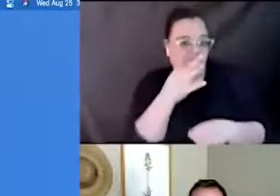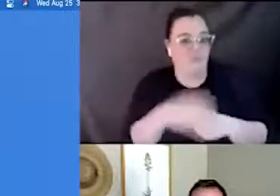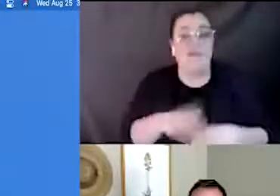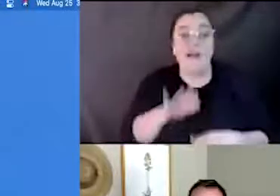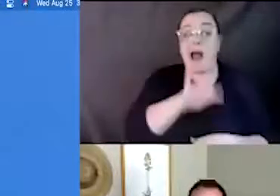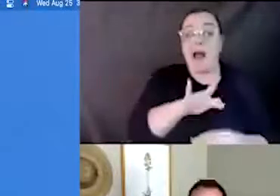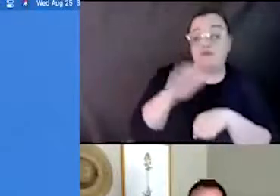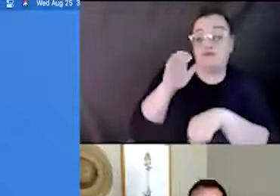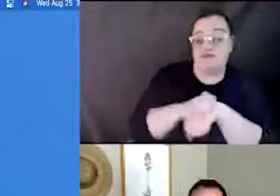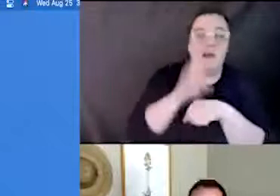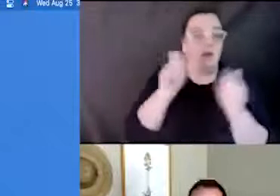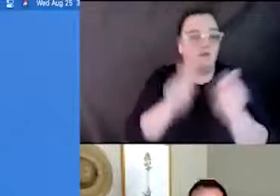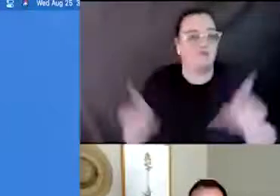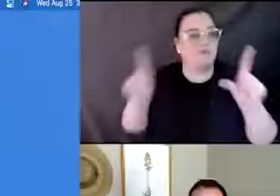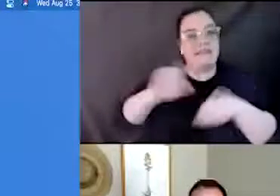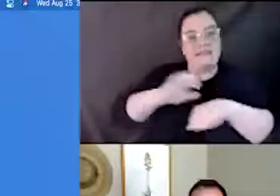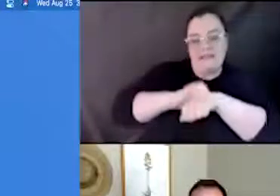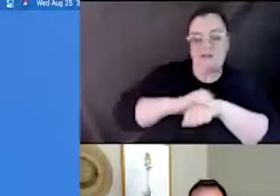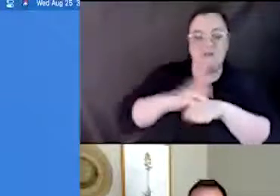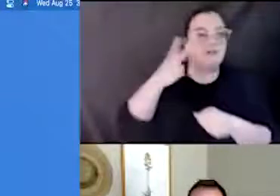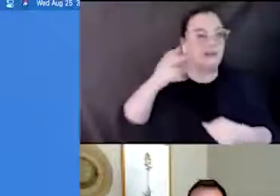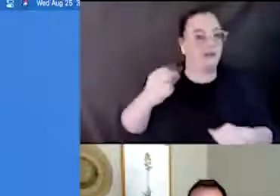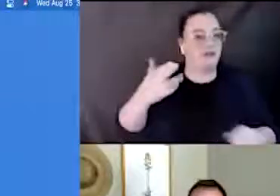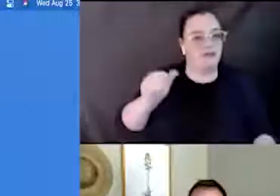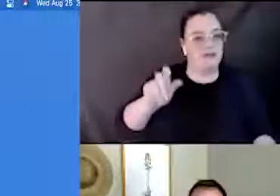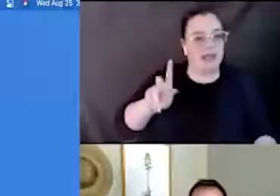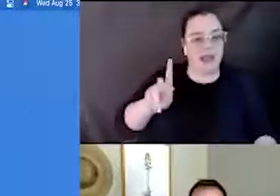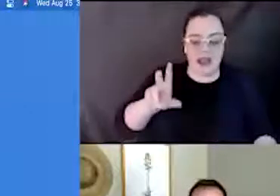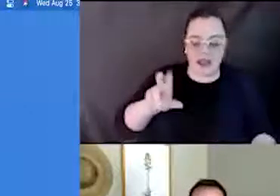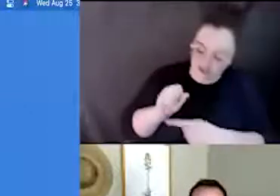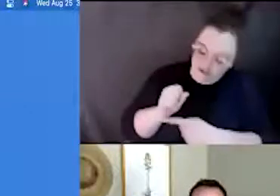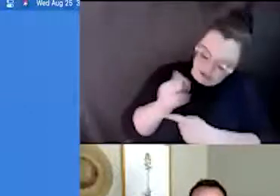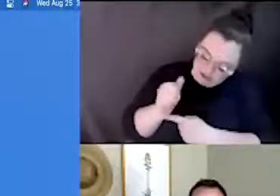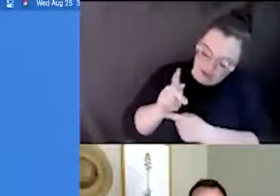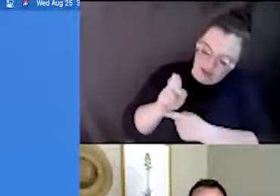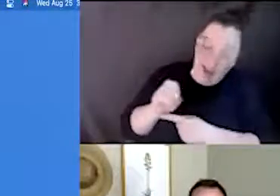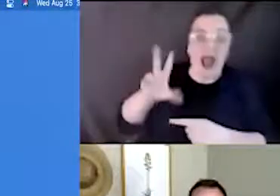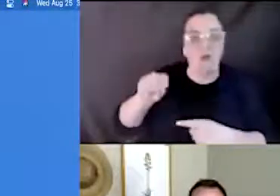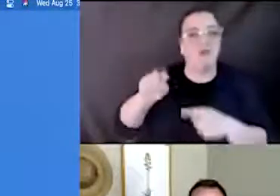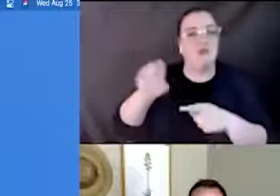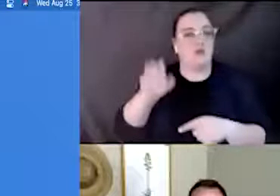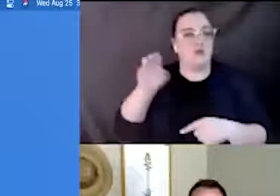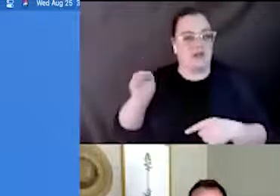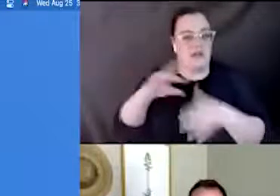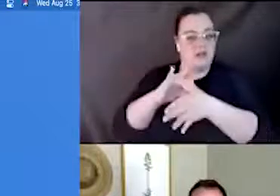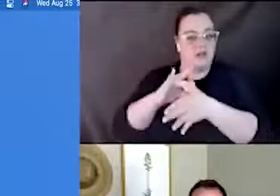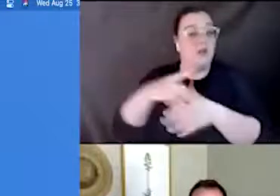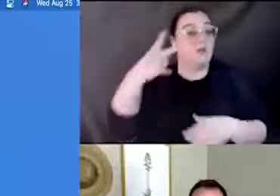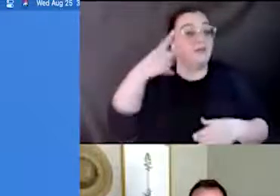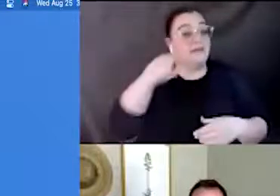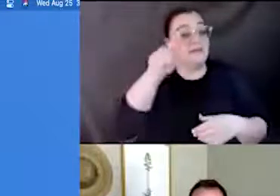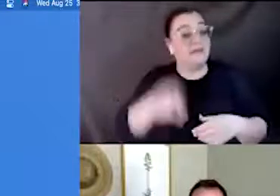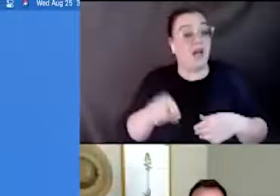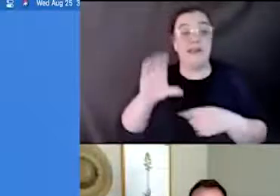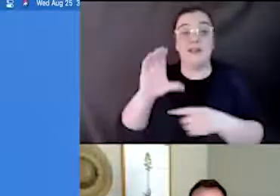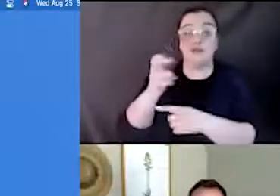going to take me to the English version of the ShakeOut social media content. You'll see our official channels listed here for ShakeOut. And then you'll